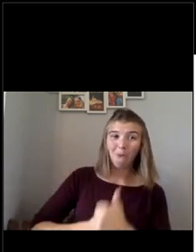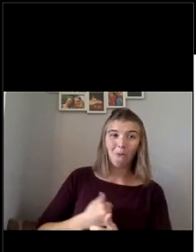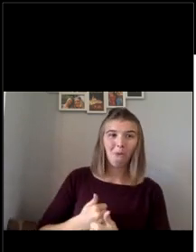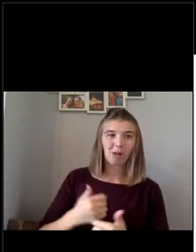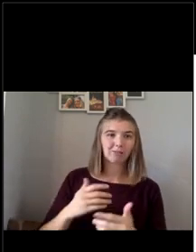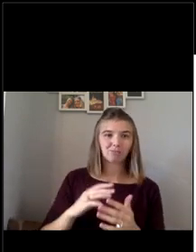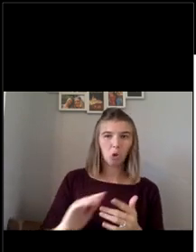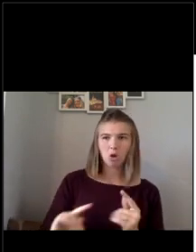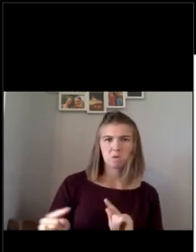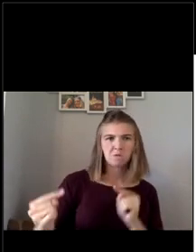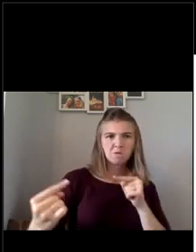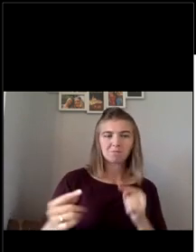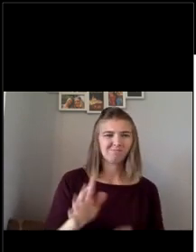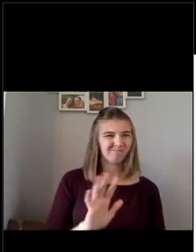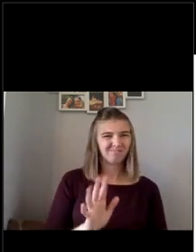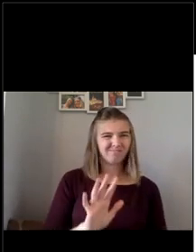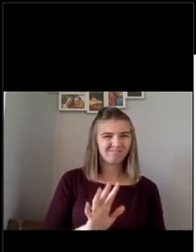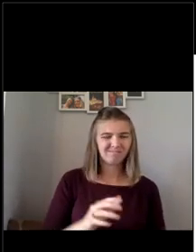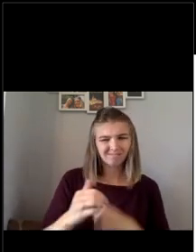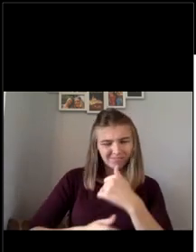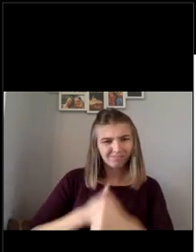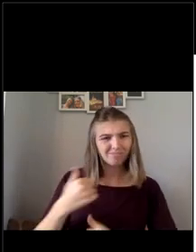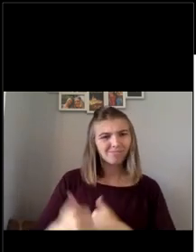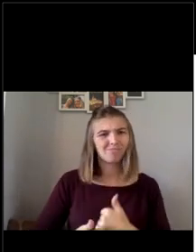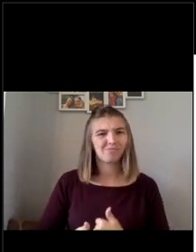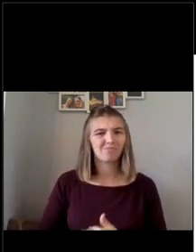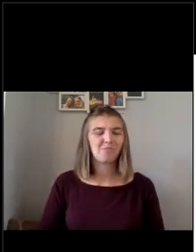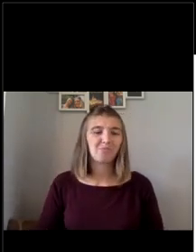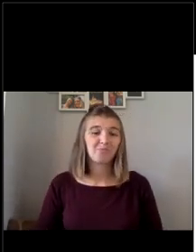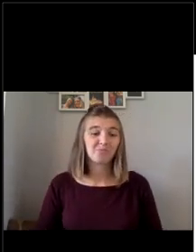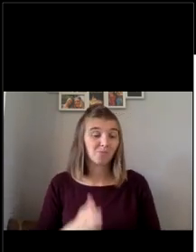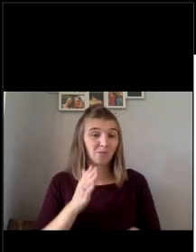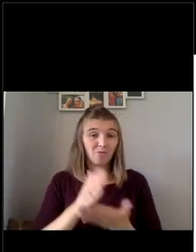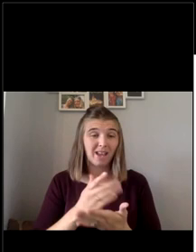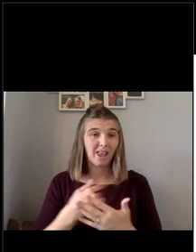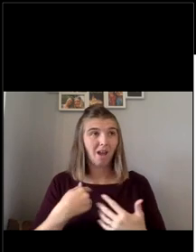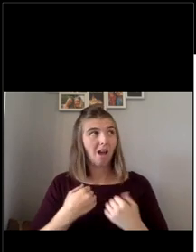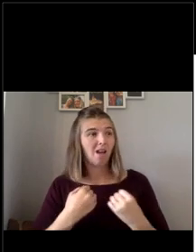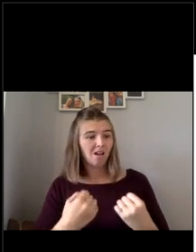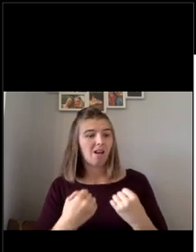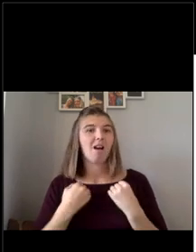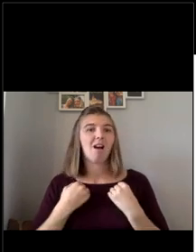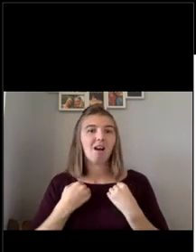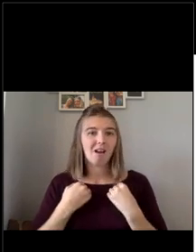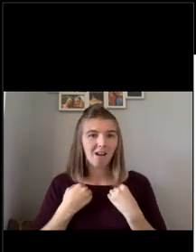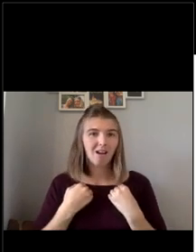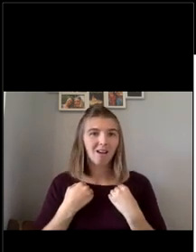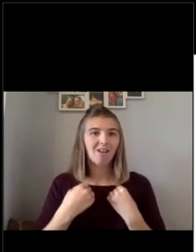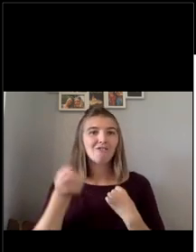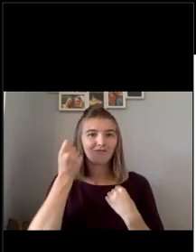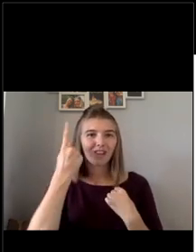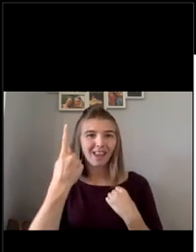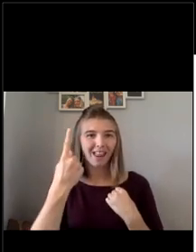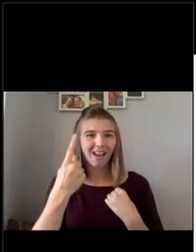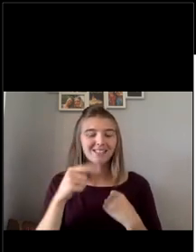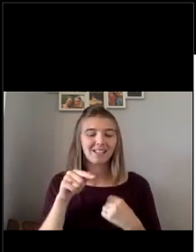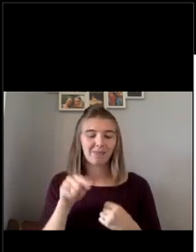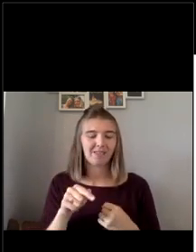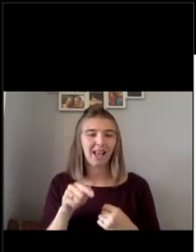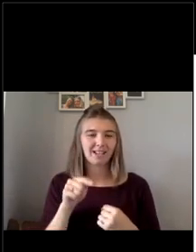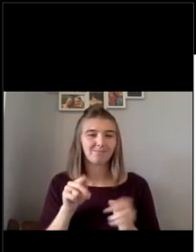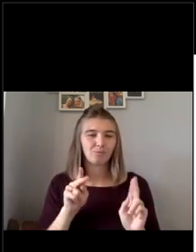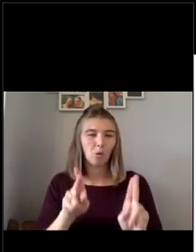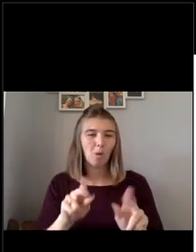student assessments are done sort of more on an individual basis. And this really makes sense because, you know, the playing field is really not